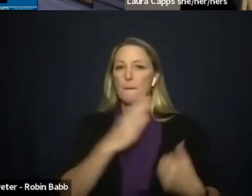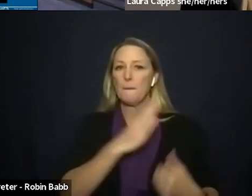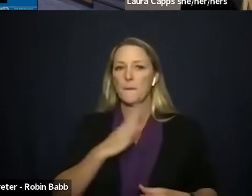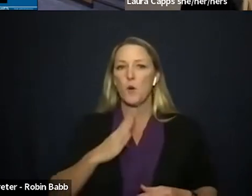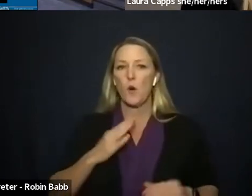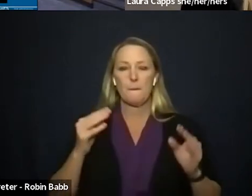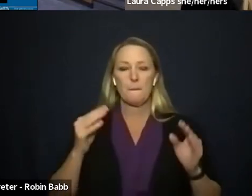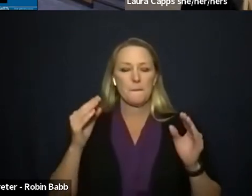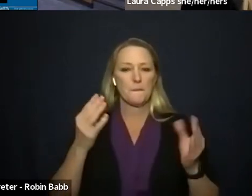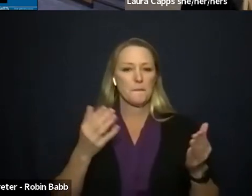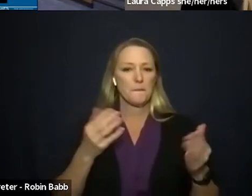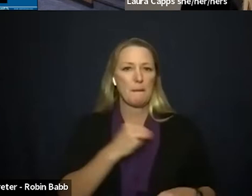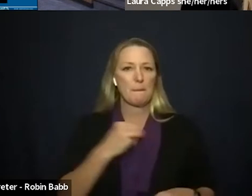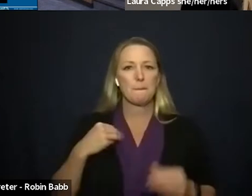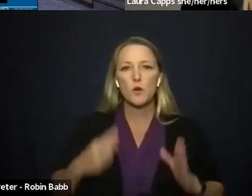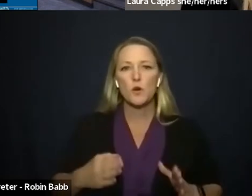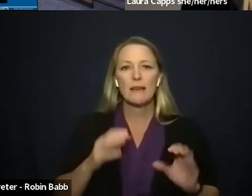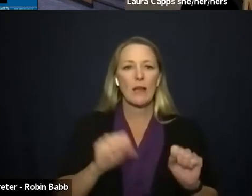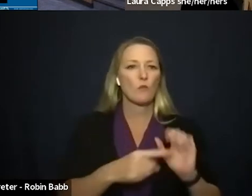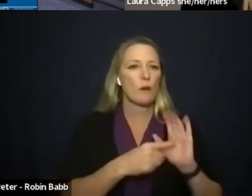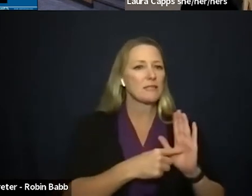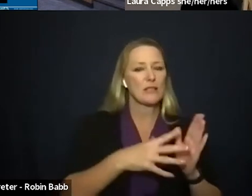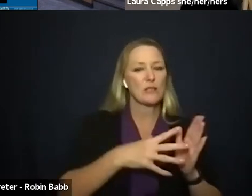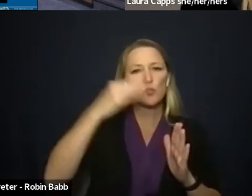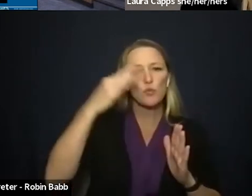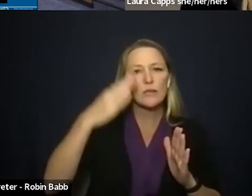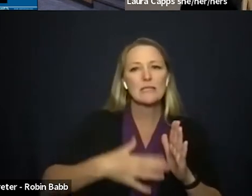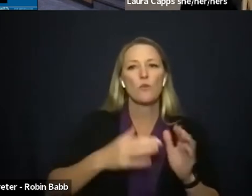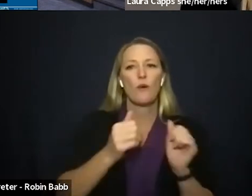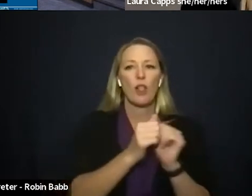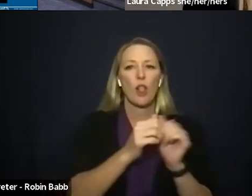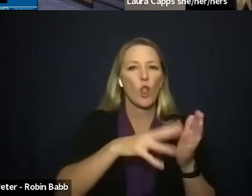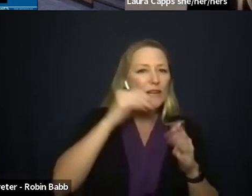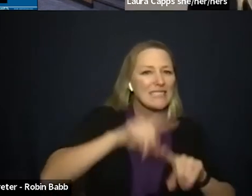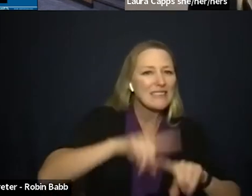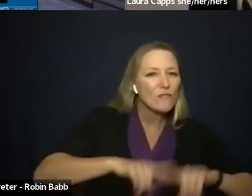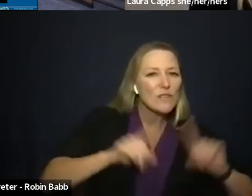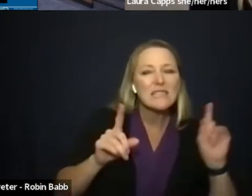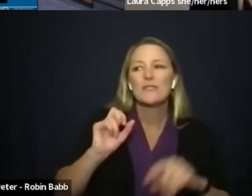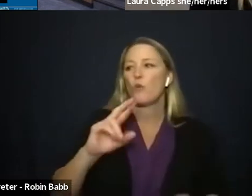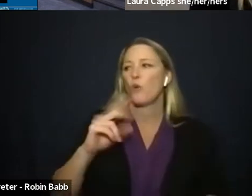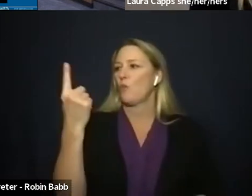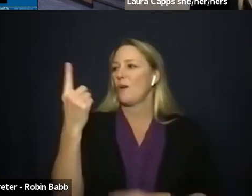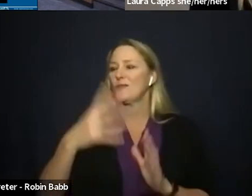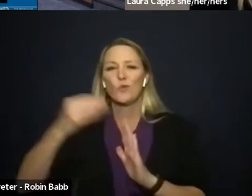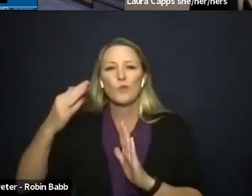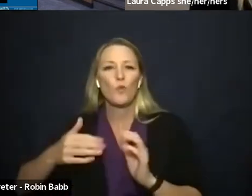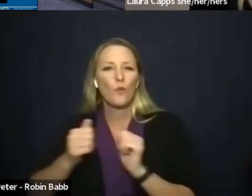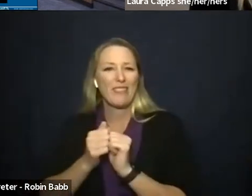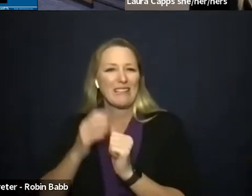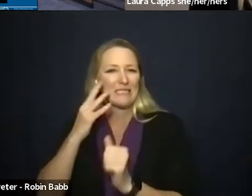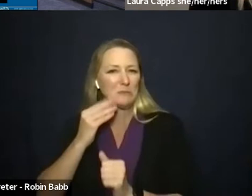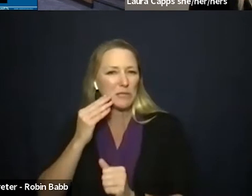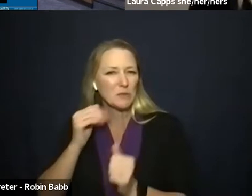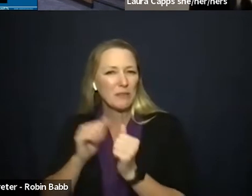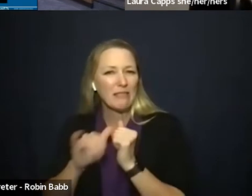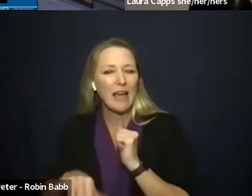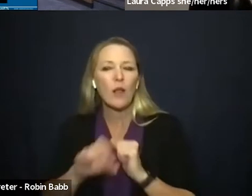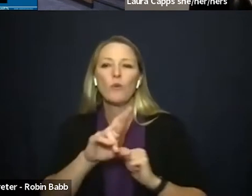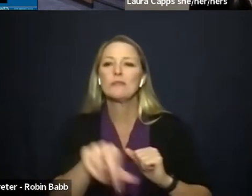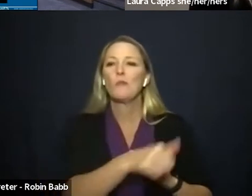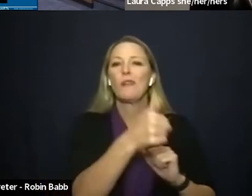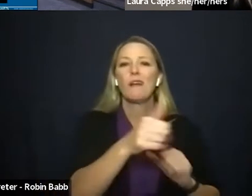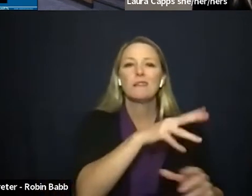students with learning differences or a board member had experience with that or a board member from socioeconomic hardship or